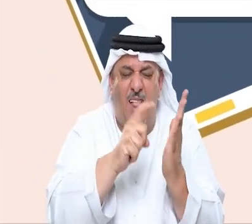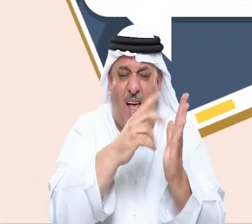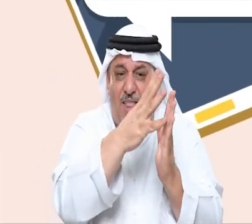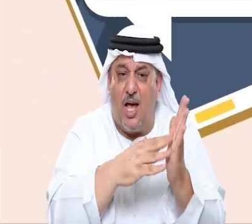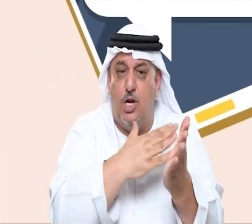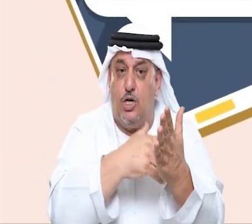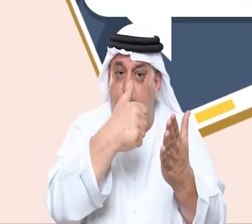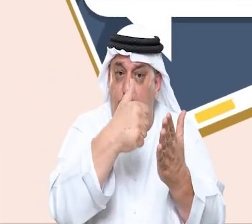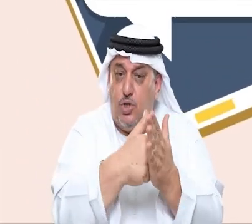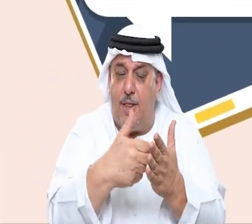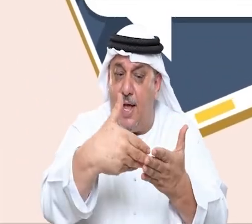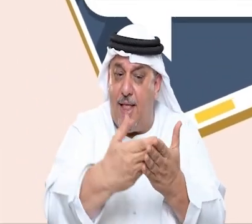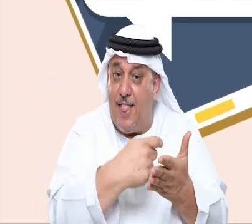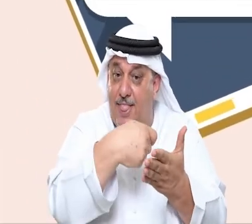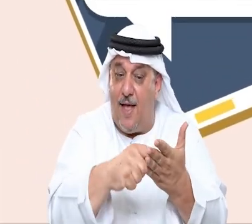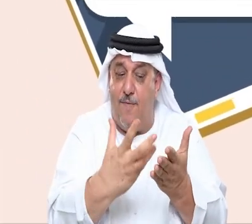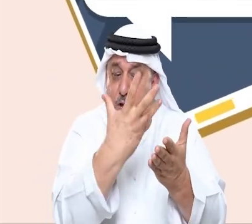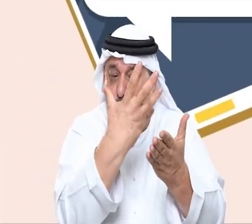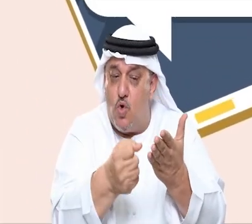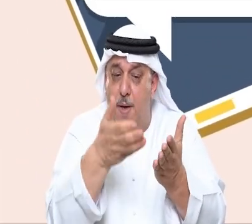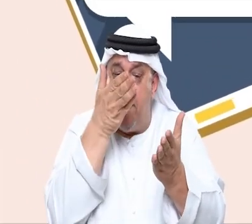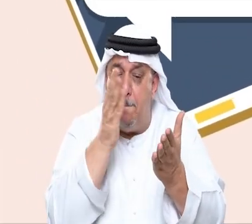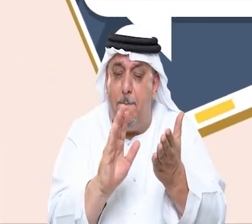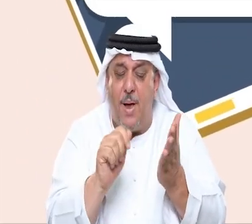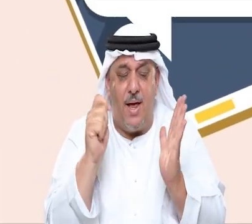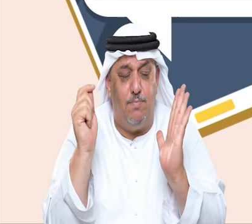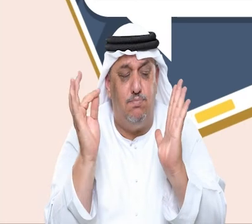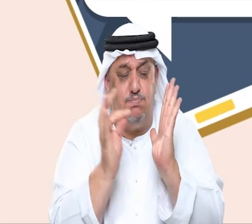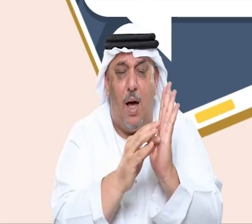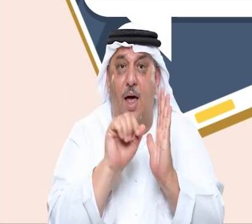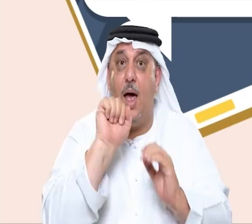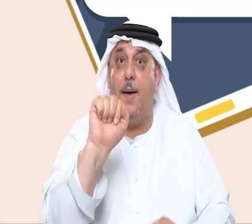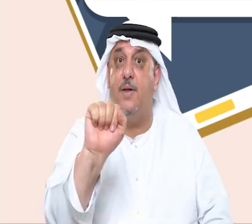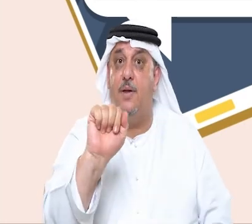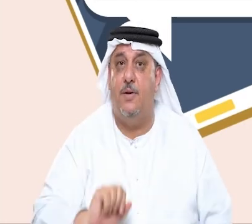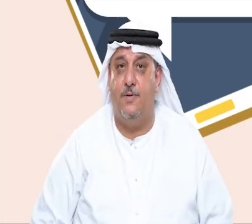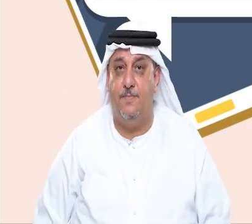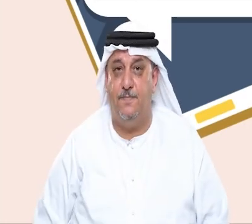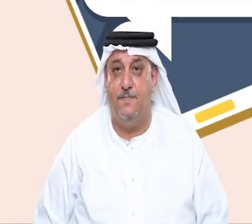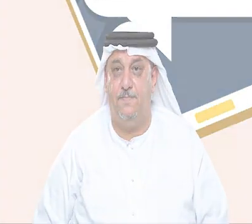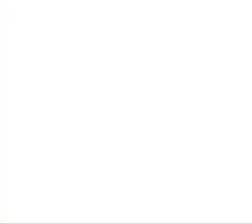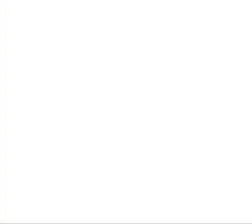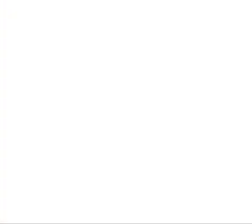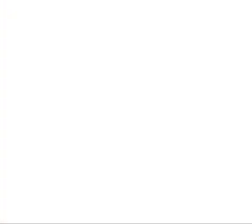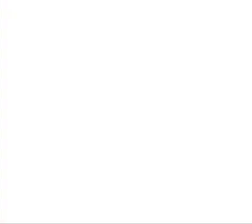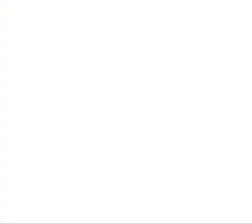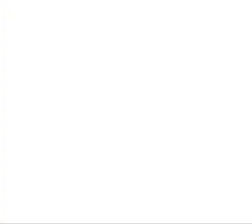download all your reports, certificates, and receipts from the end user dashboard.